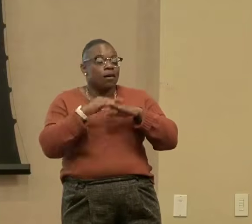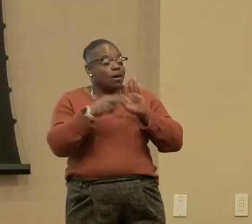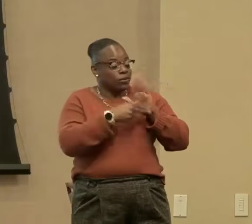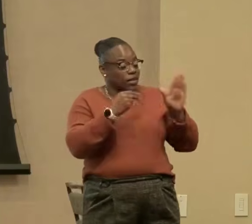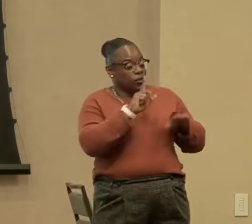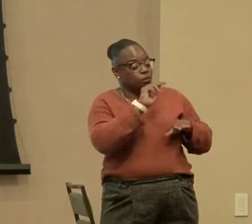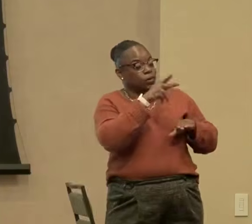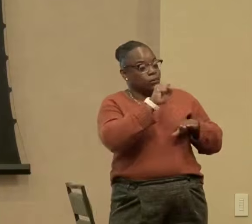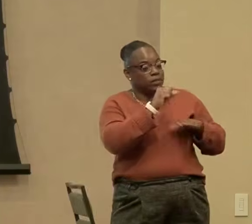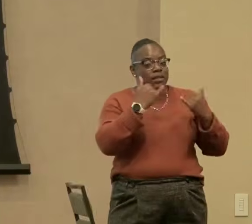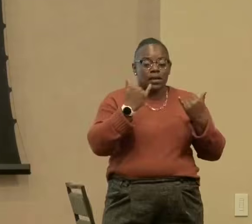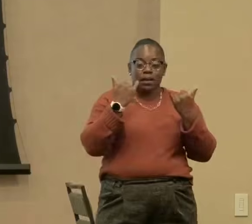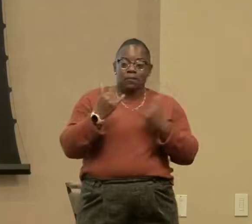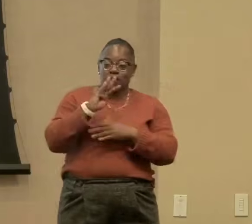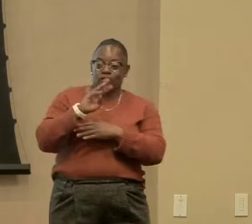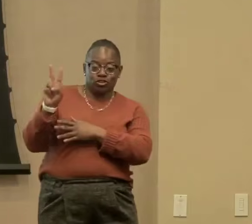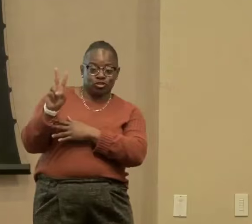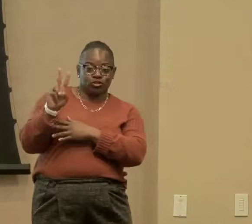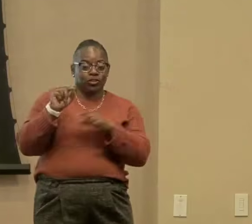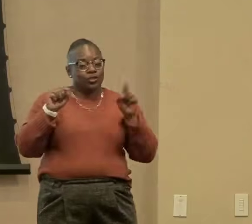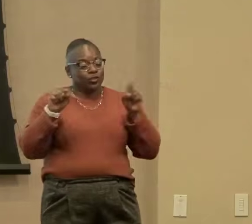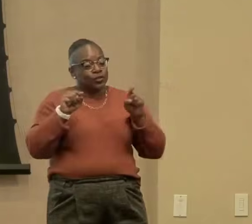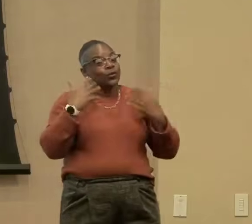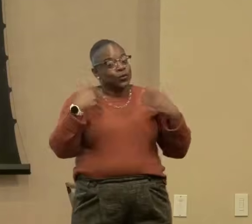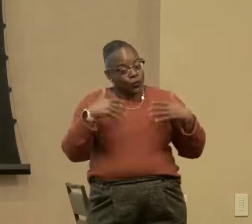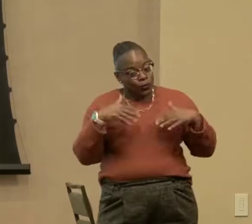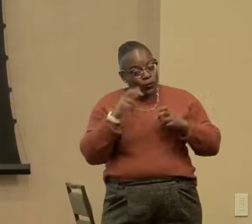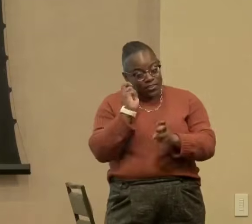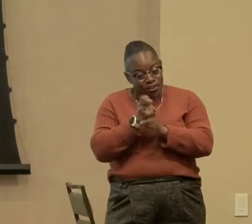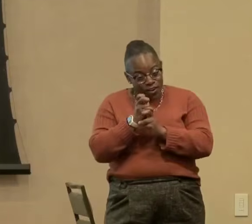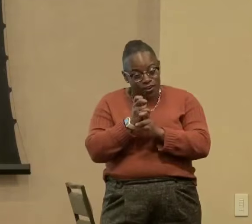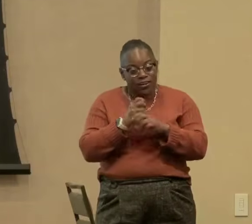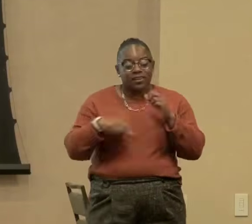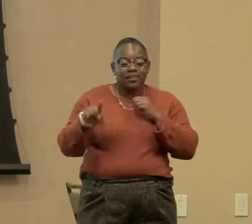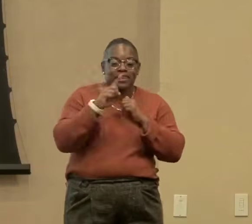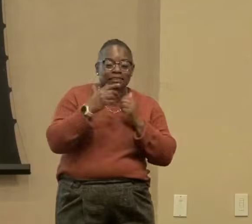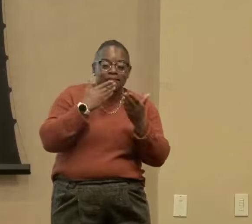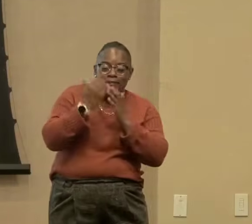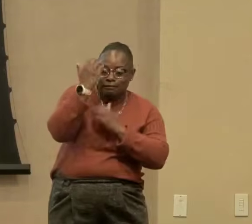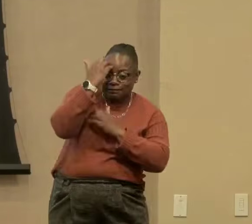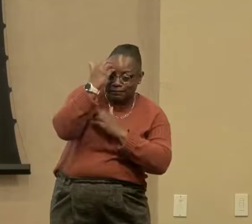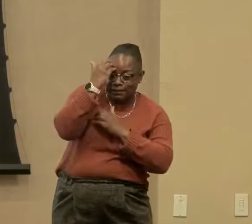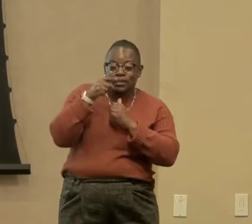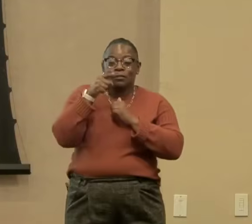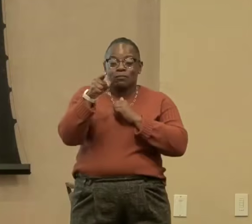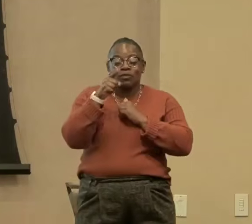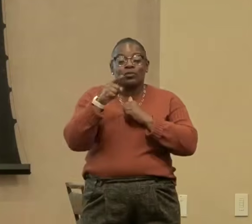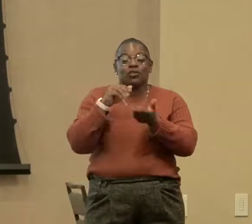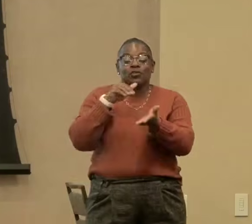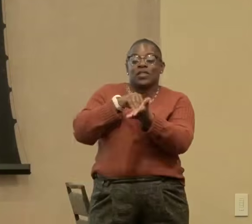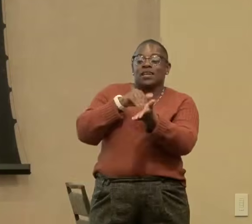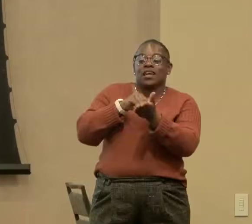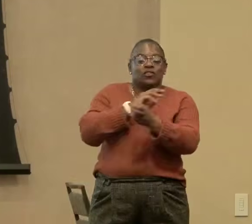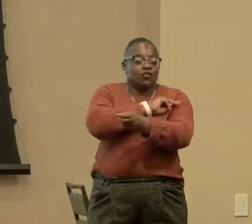39. I'm now 42. That's hard. That would probably just take good discretion between you and your rheumatologist.